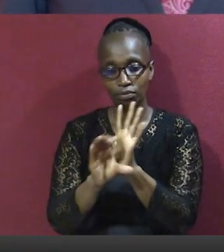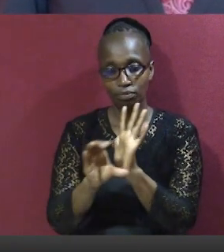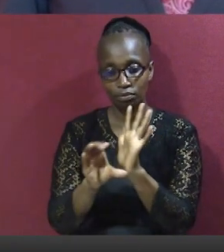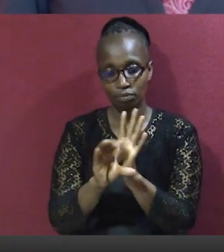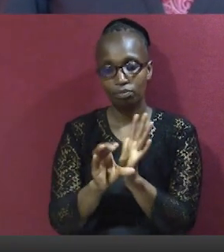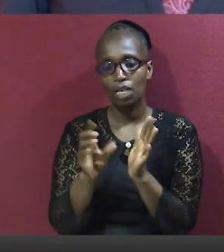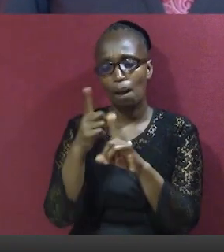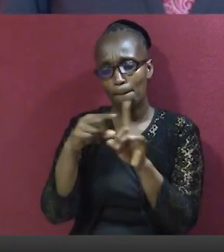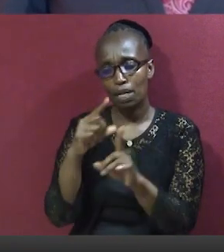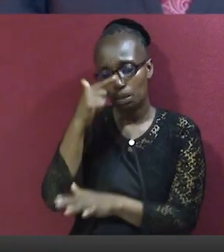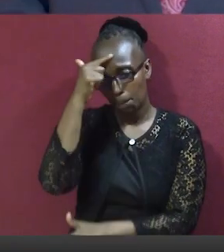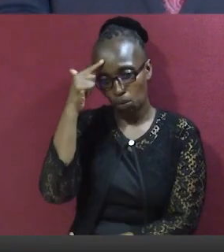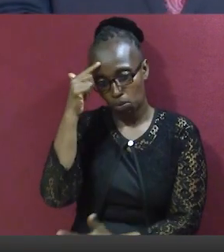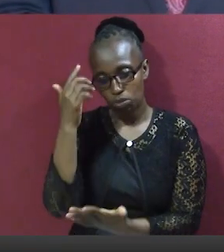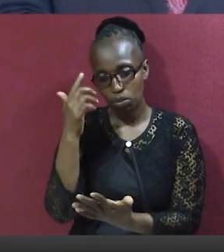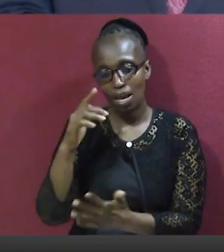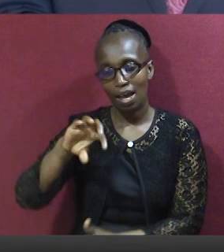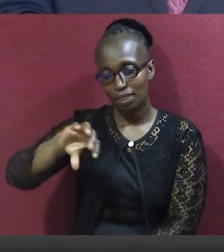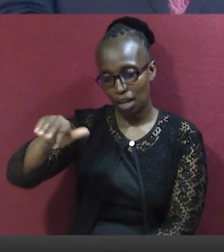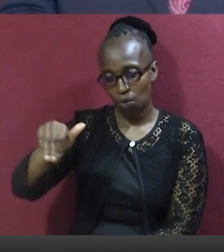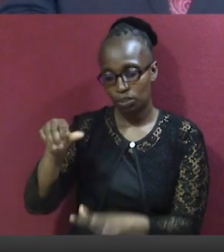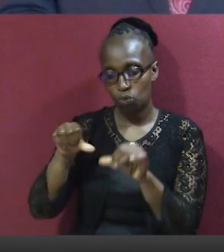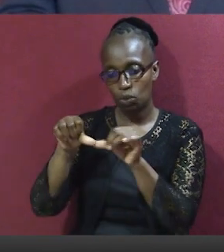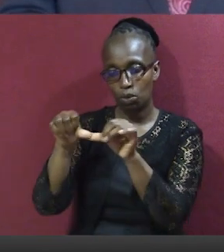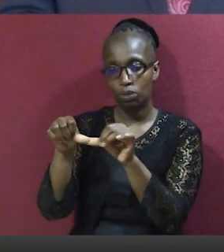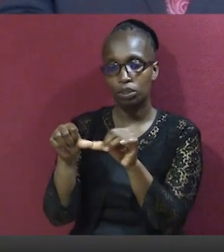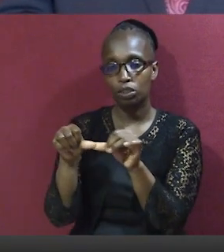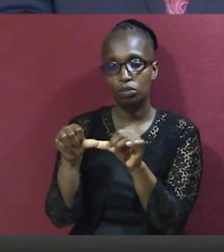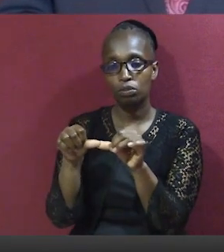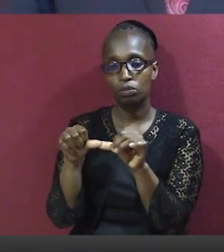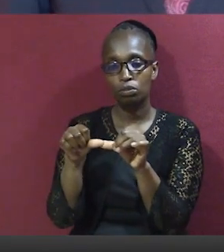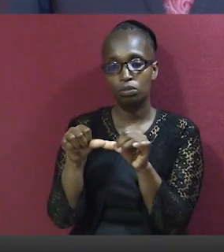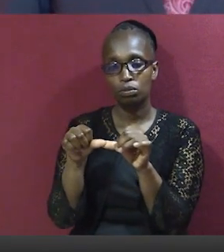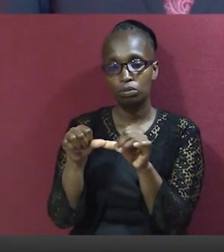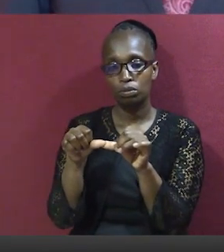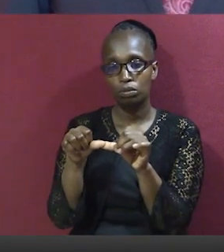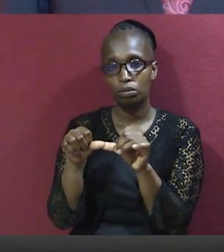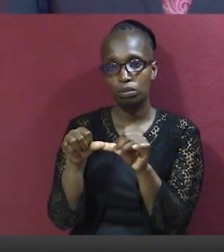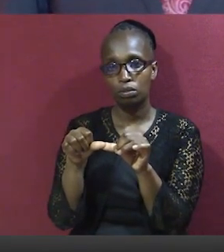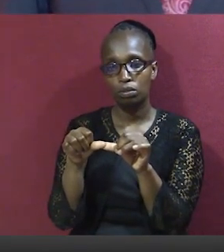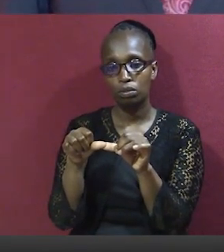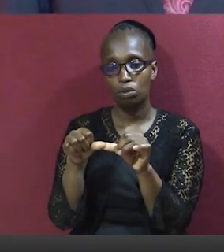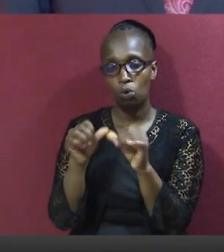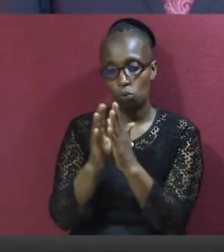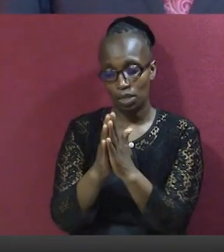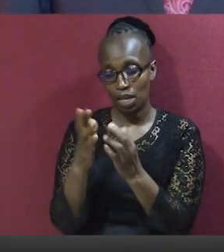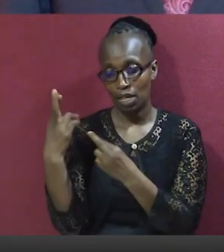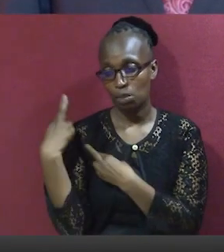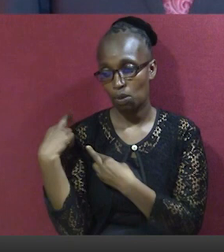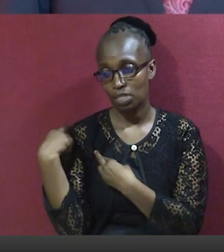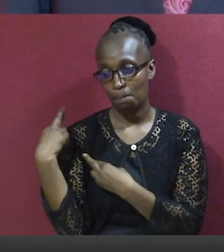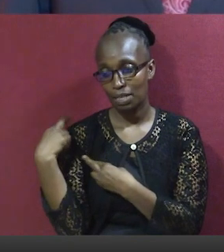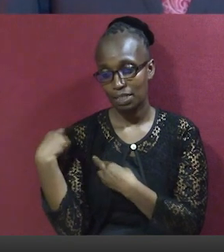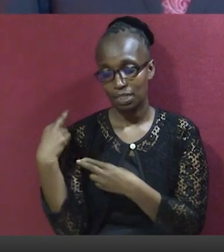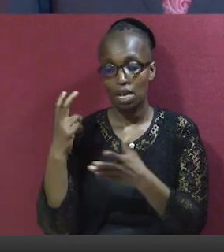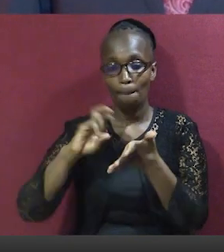clear in our constitution. And because the counties are carrying out mandate assigned